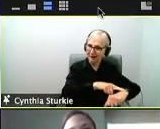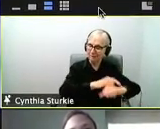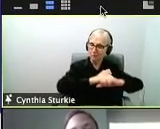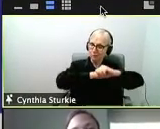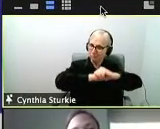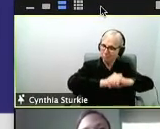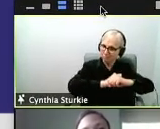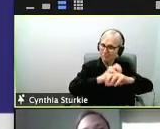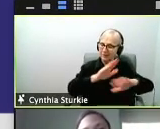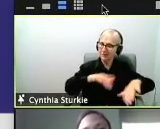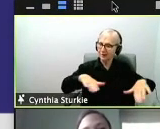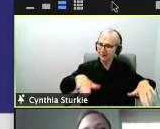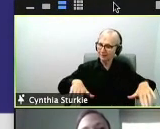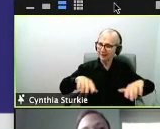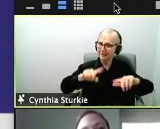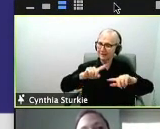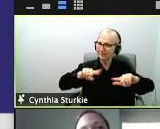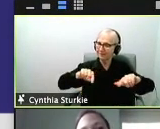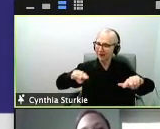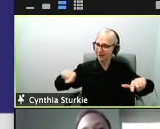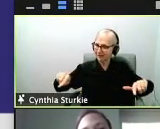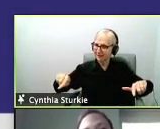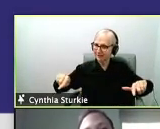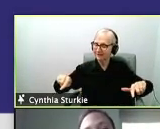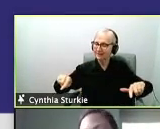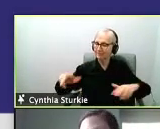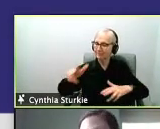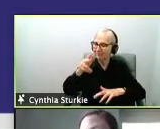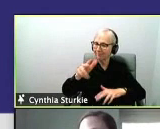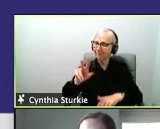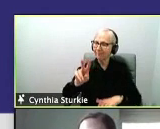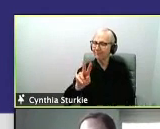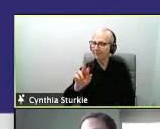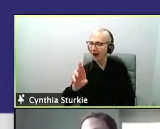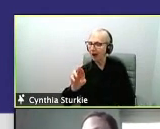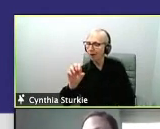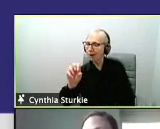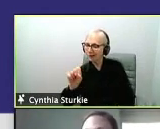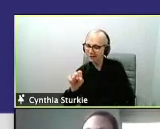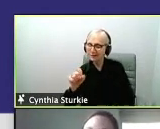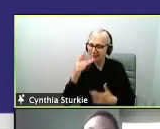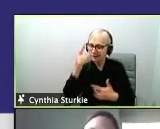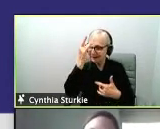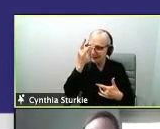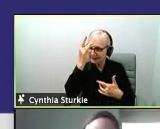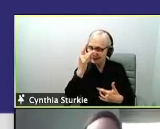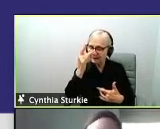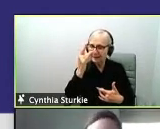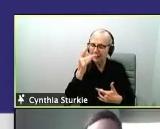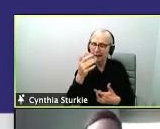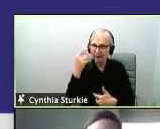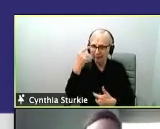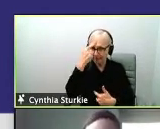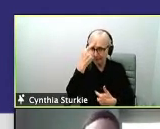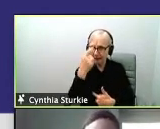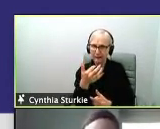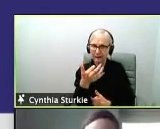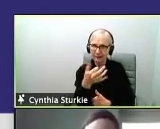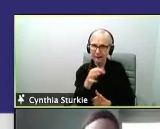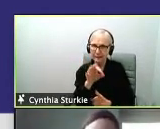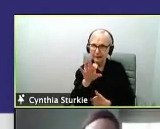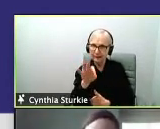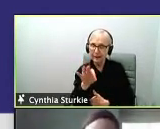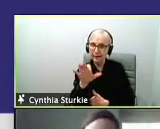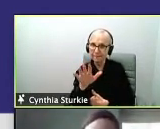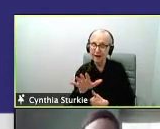children against various bacterial and virus diseases. In, I think, 1995, we had the